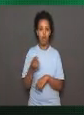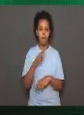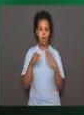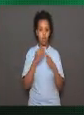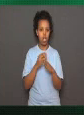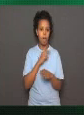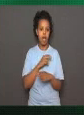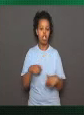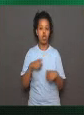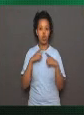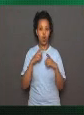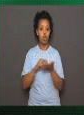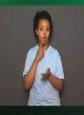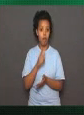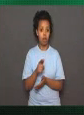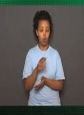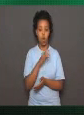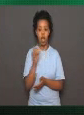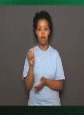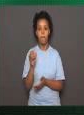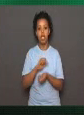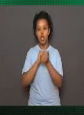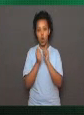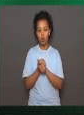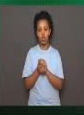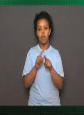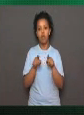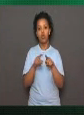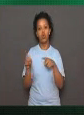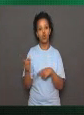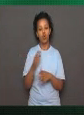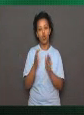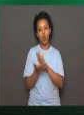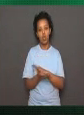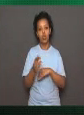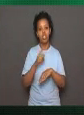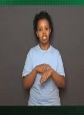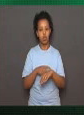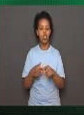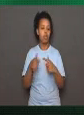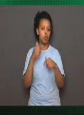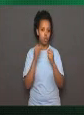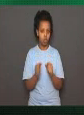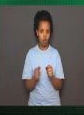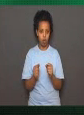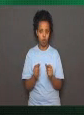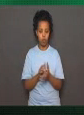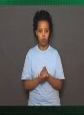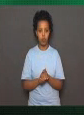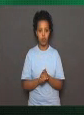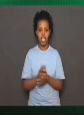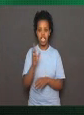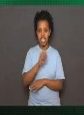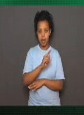we have learned, changes happen on different rhythms of time. The